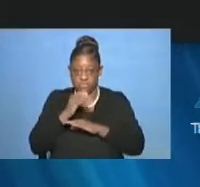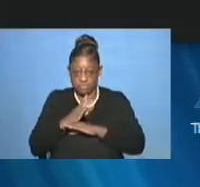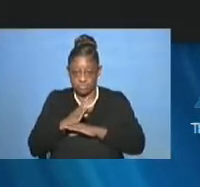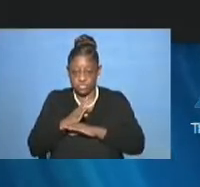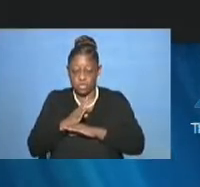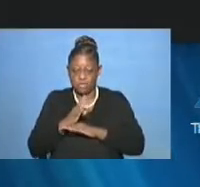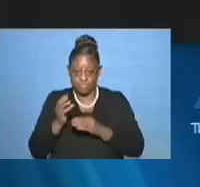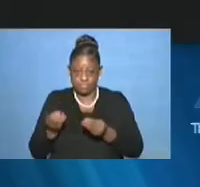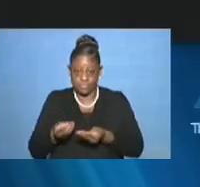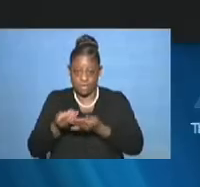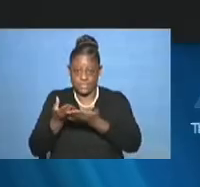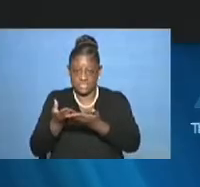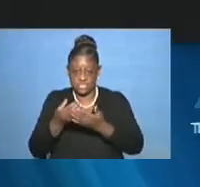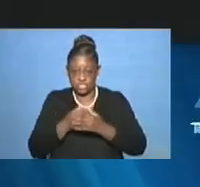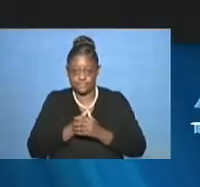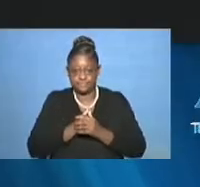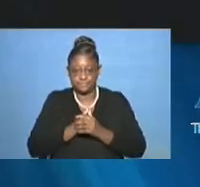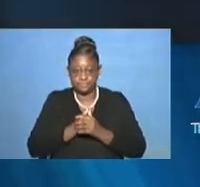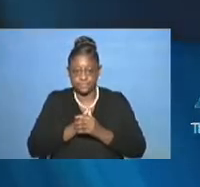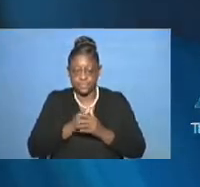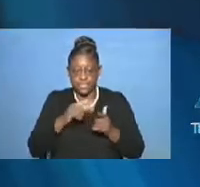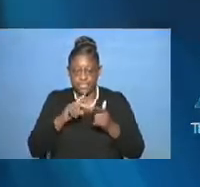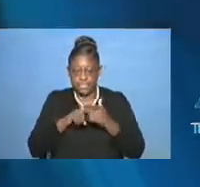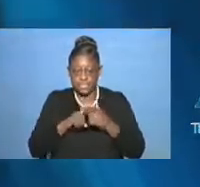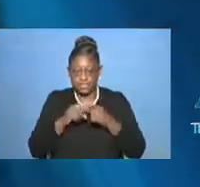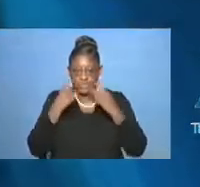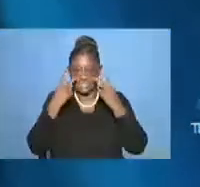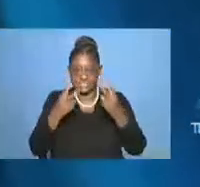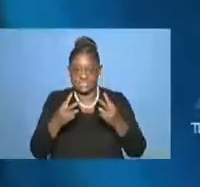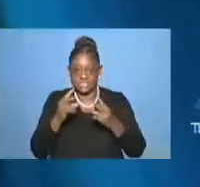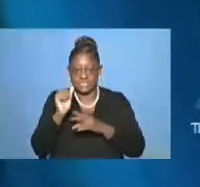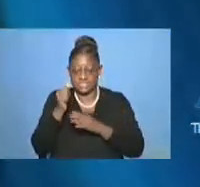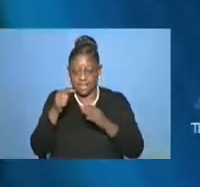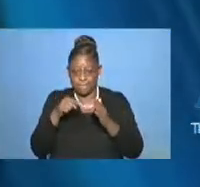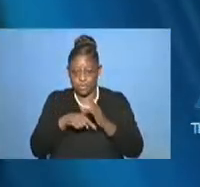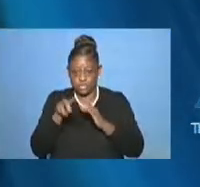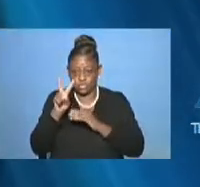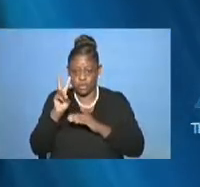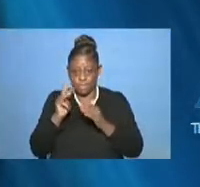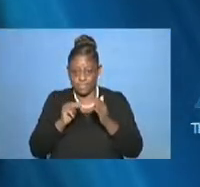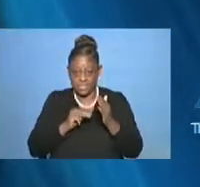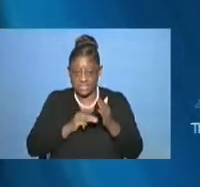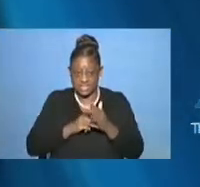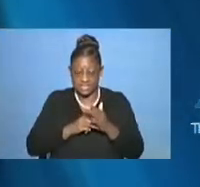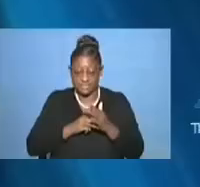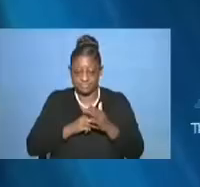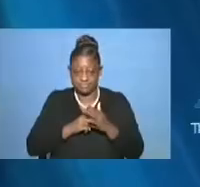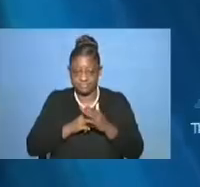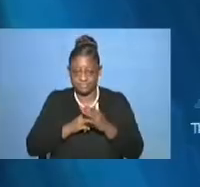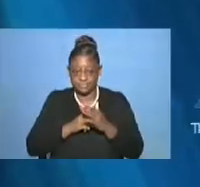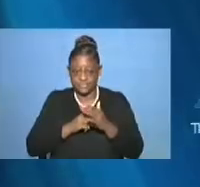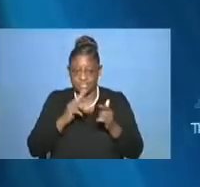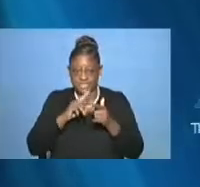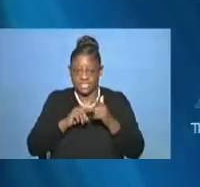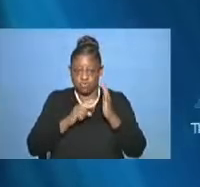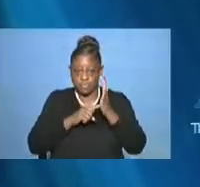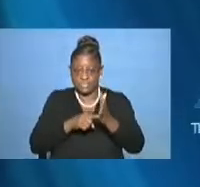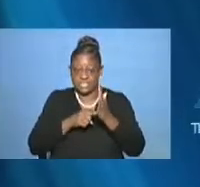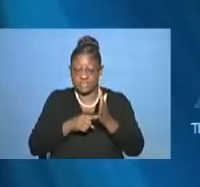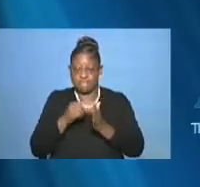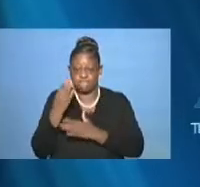compensation. Capital spending, though, contracted by $10.2 million to $54.2 million,